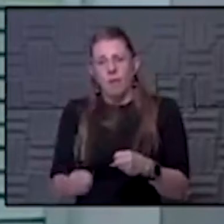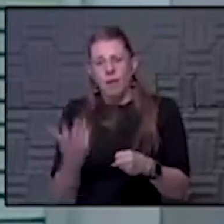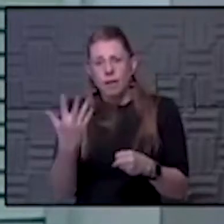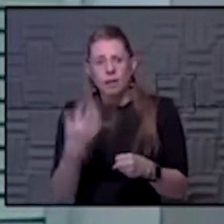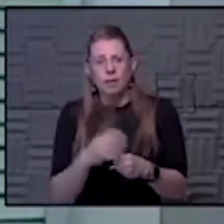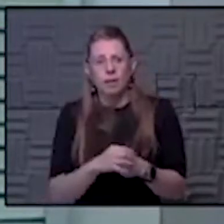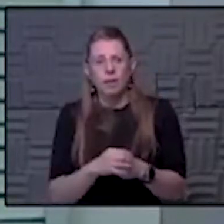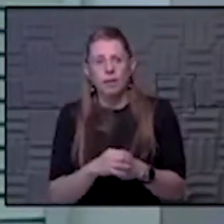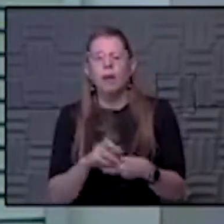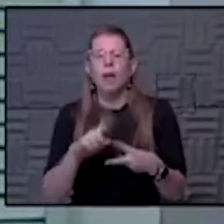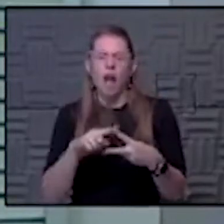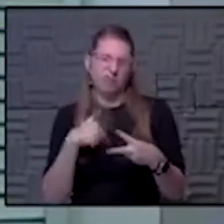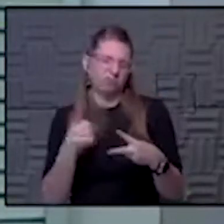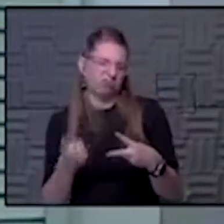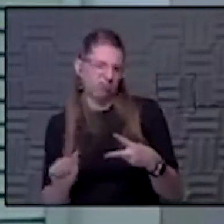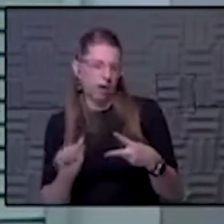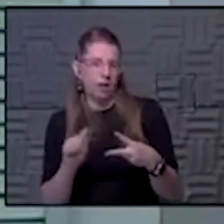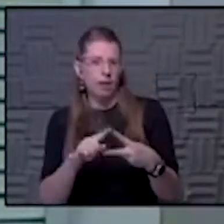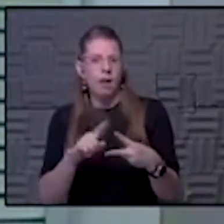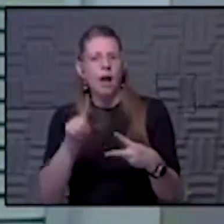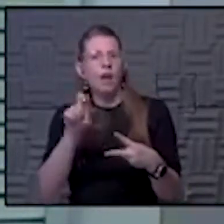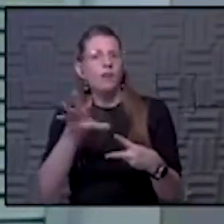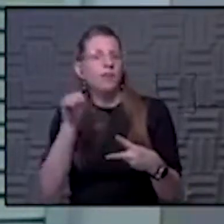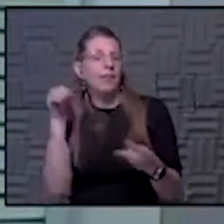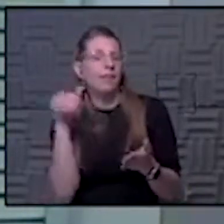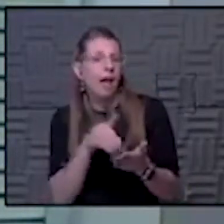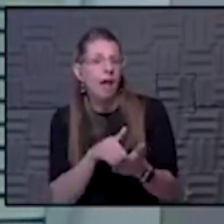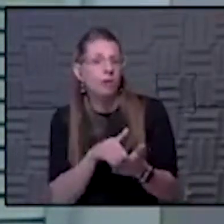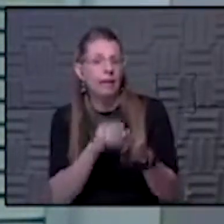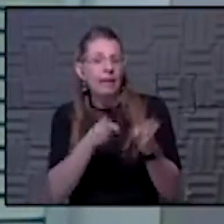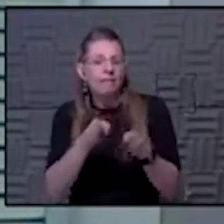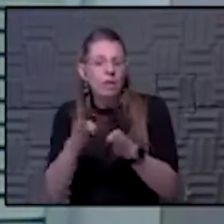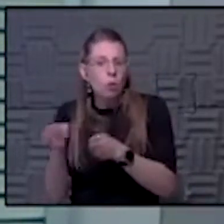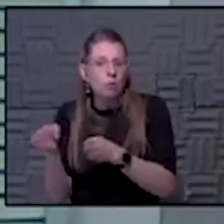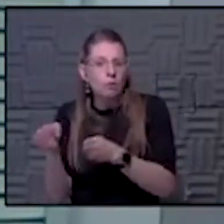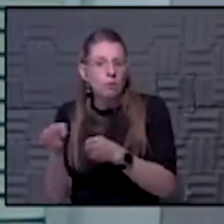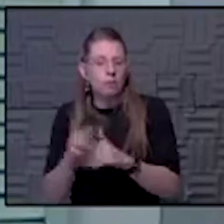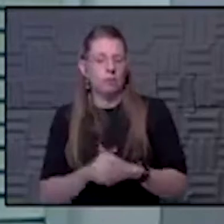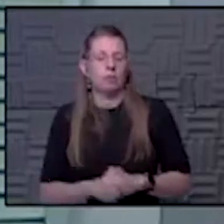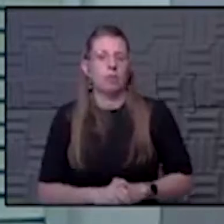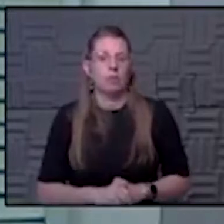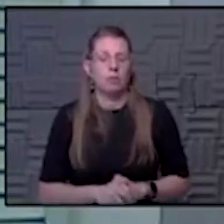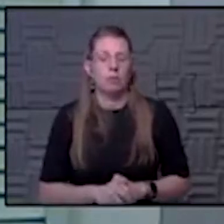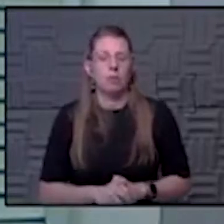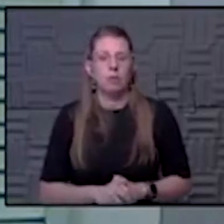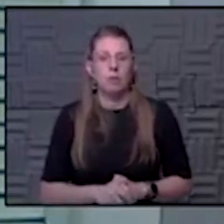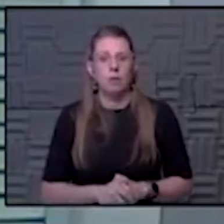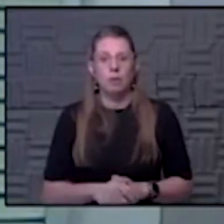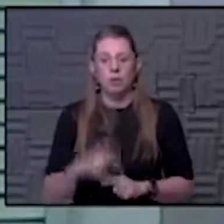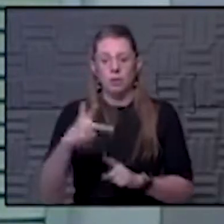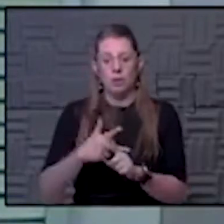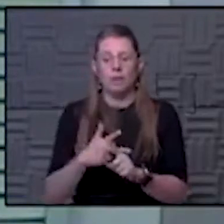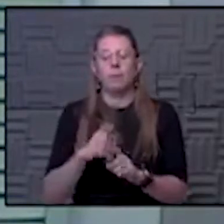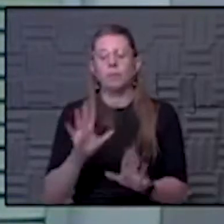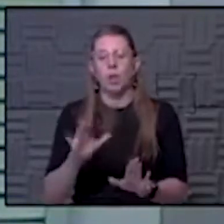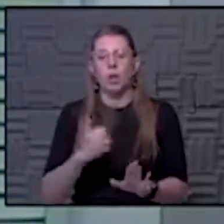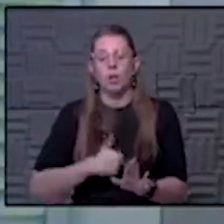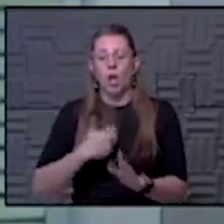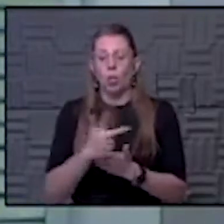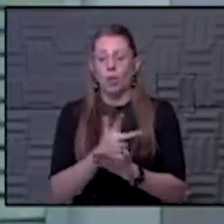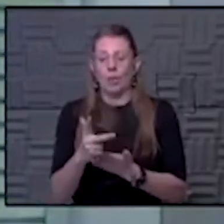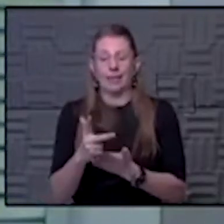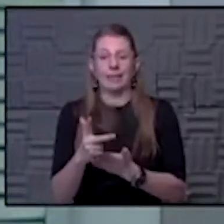whack at number one. That's 150,000 individuals. With a